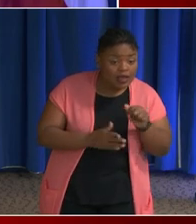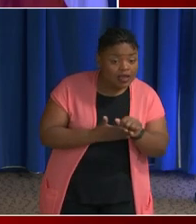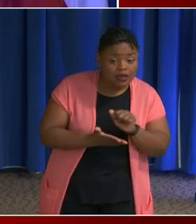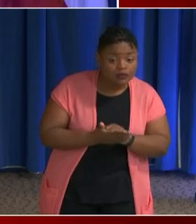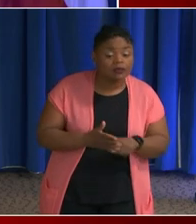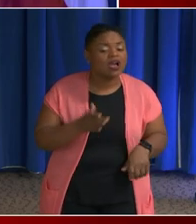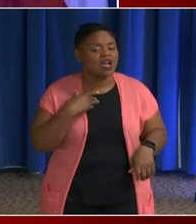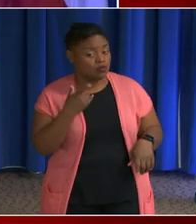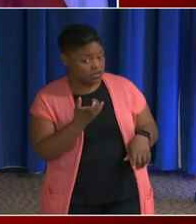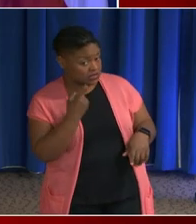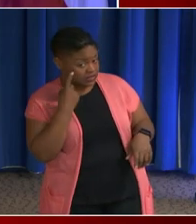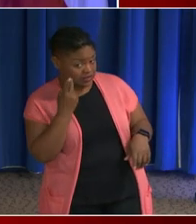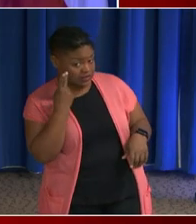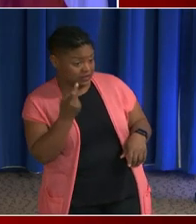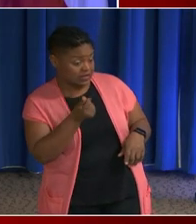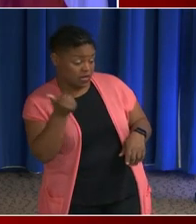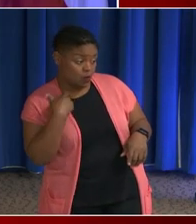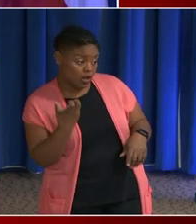see taken out?